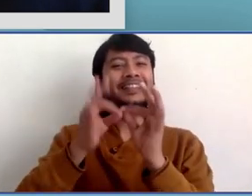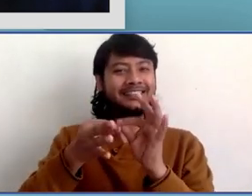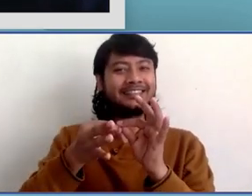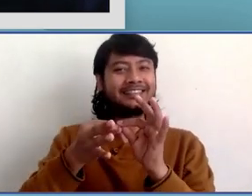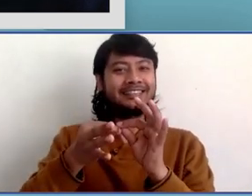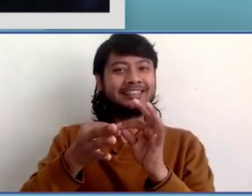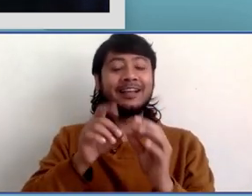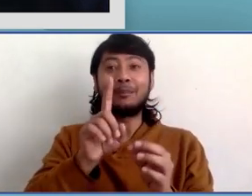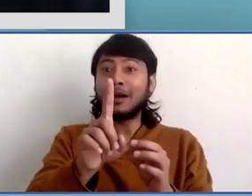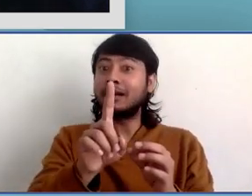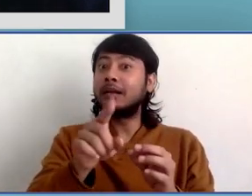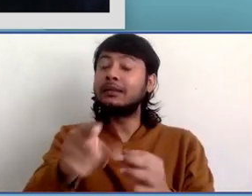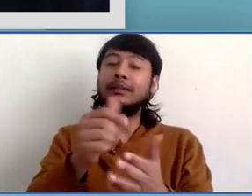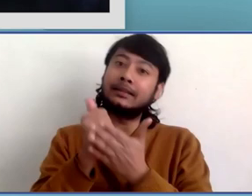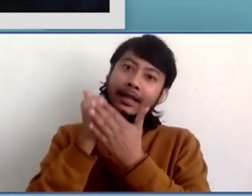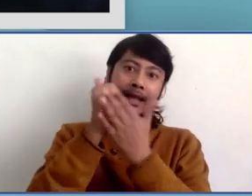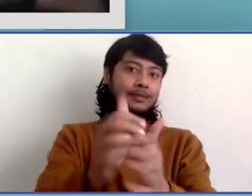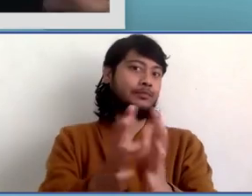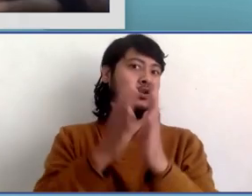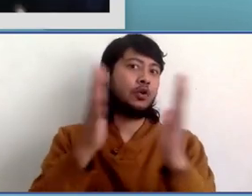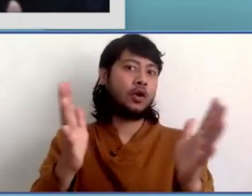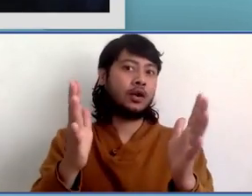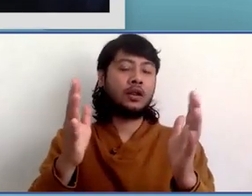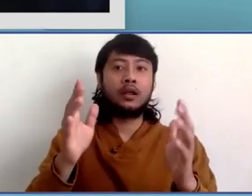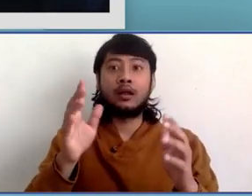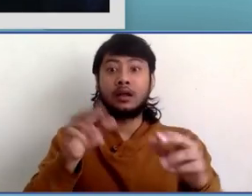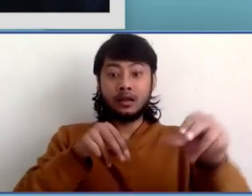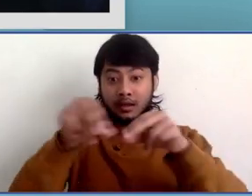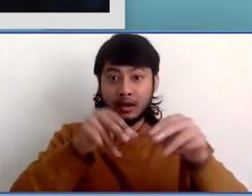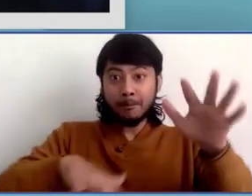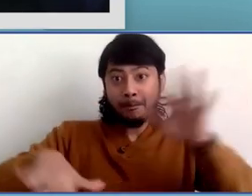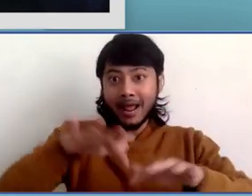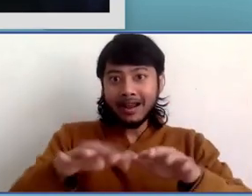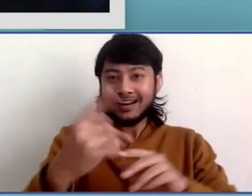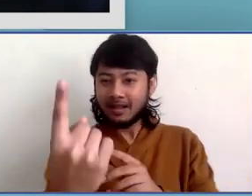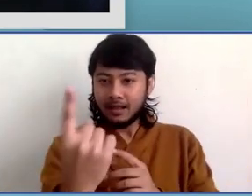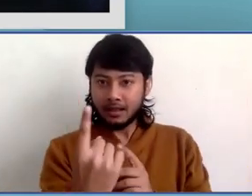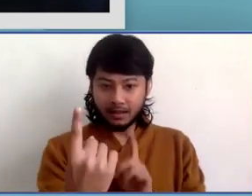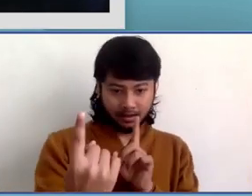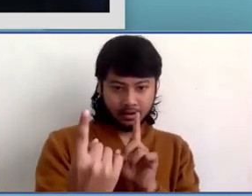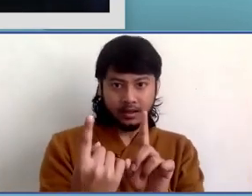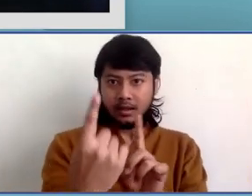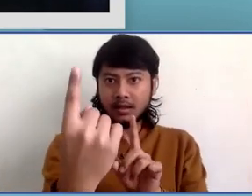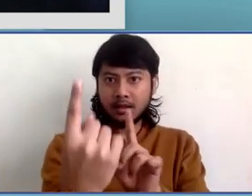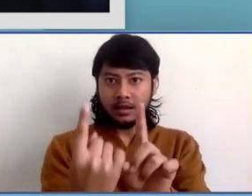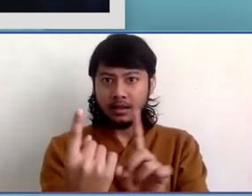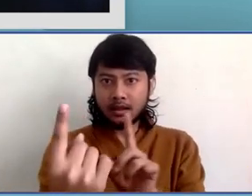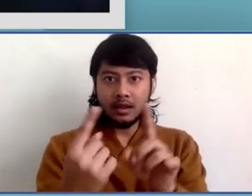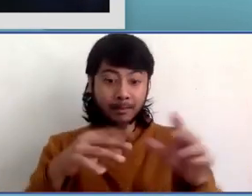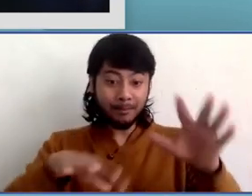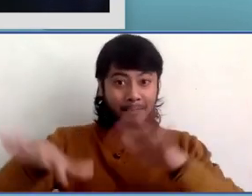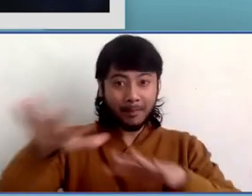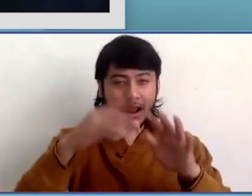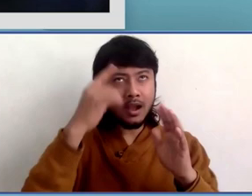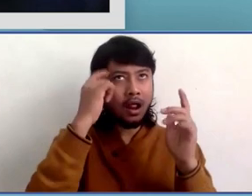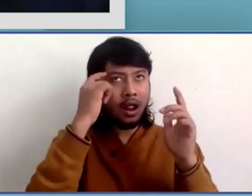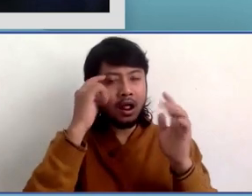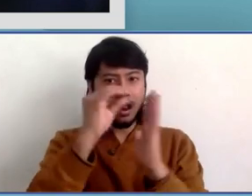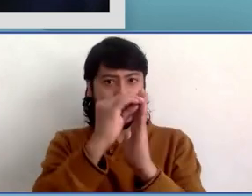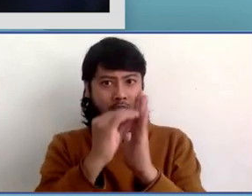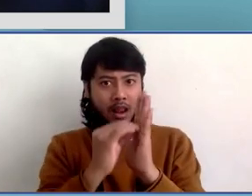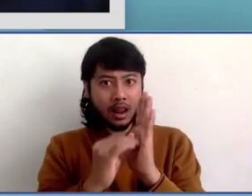to remember, right, to think and remember what you, just like you did in the game, and then you check if it was correct or